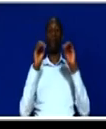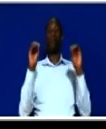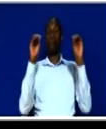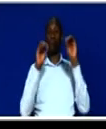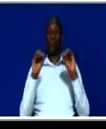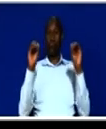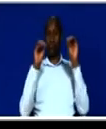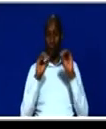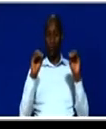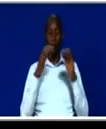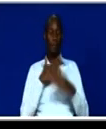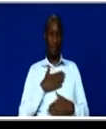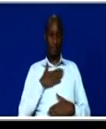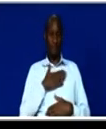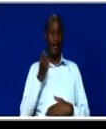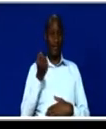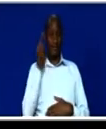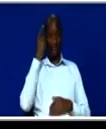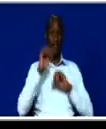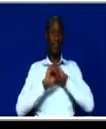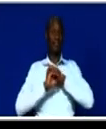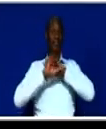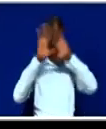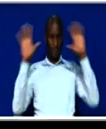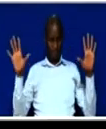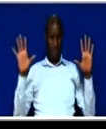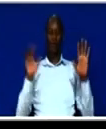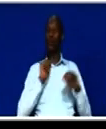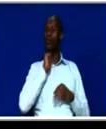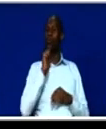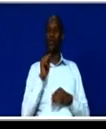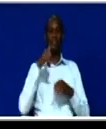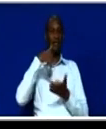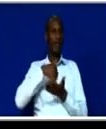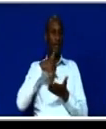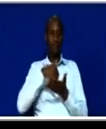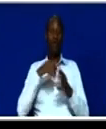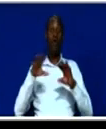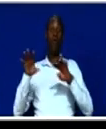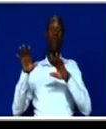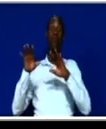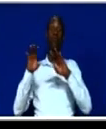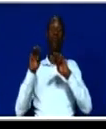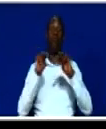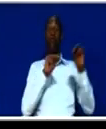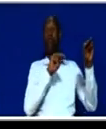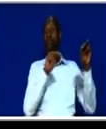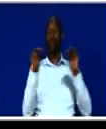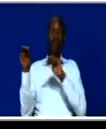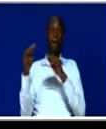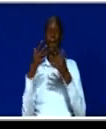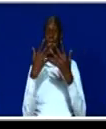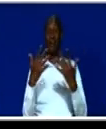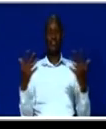learner, kindly get it clearly that when you talk about weathering, it does not involve the movement of materials. They